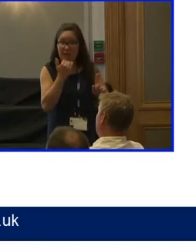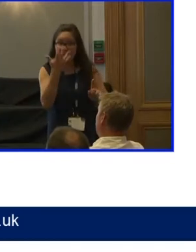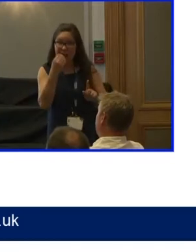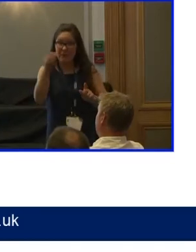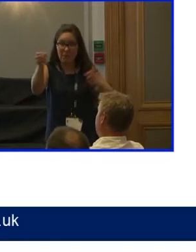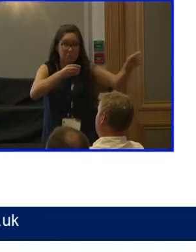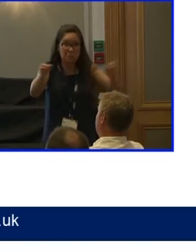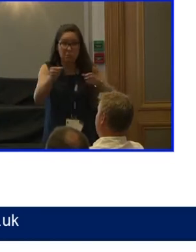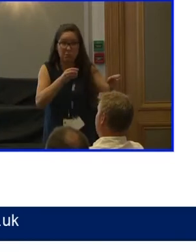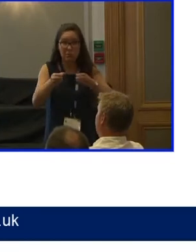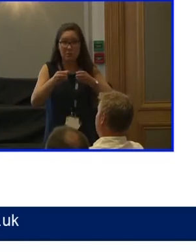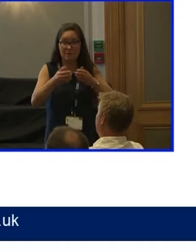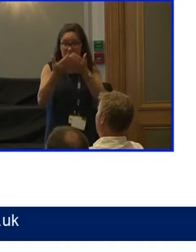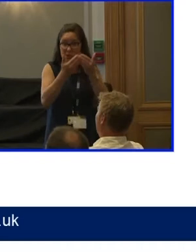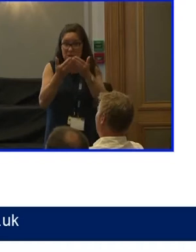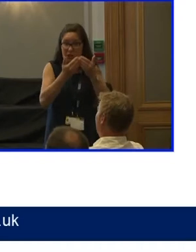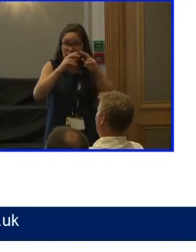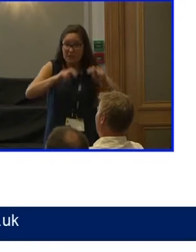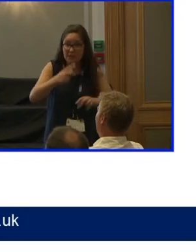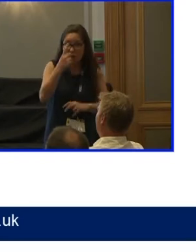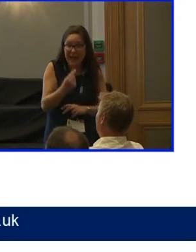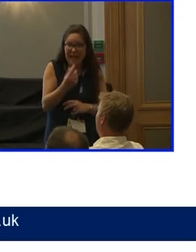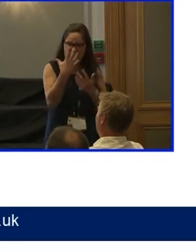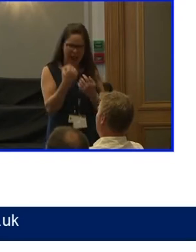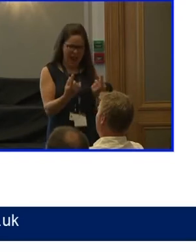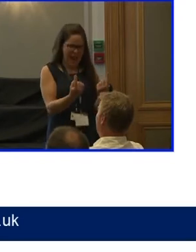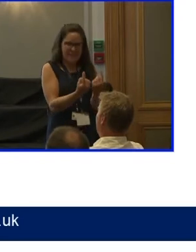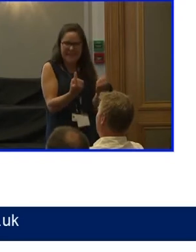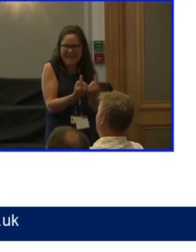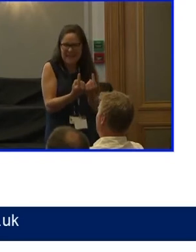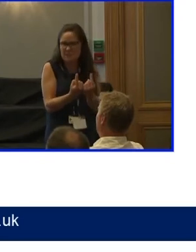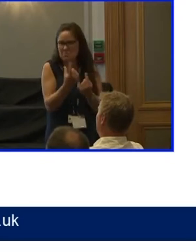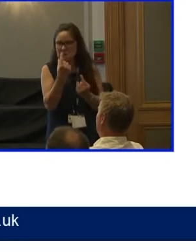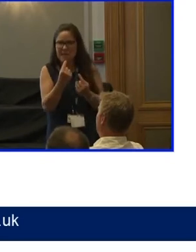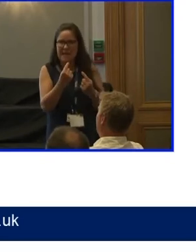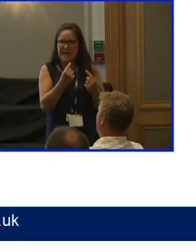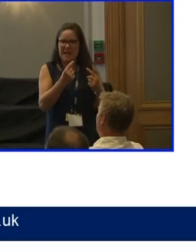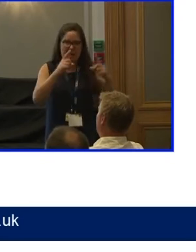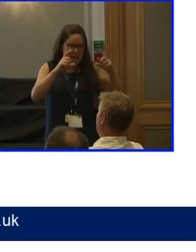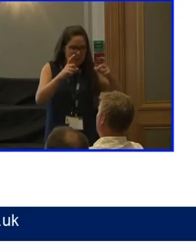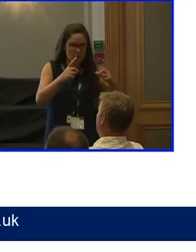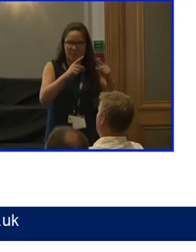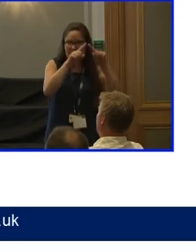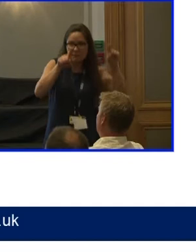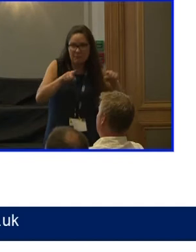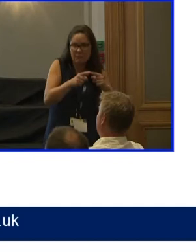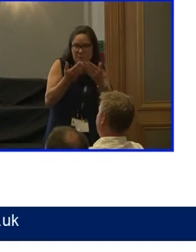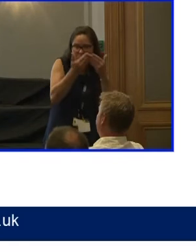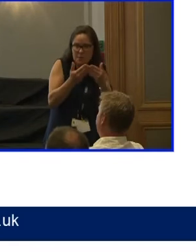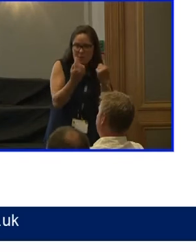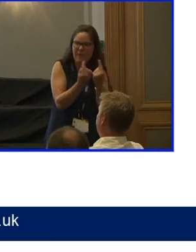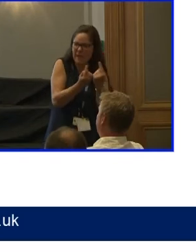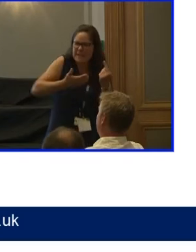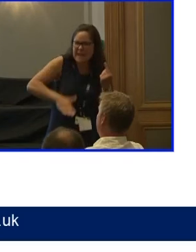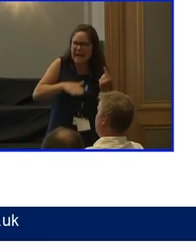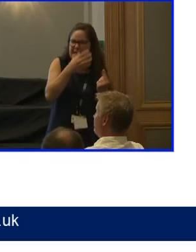study, and that the appropriate bits of kit, be that imaging equipment, etc., that are required for the study are available. Only